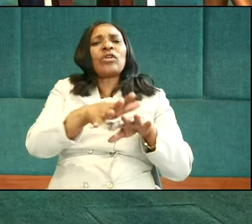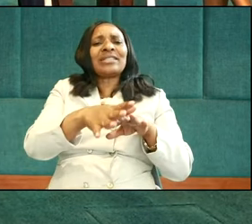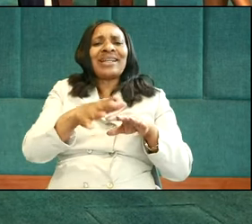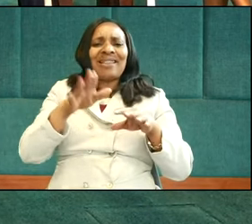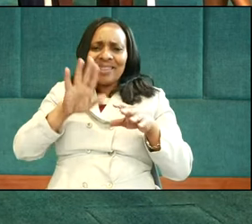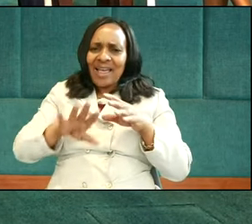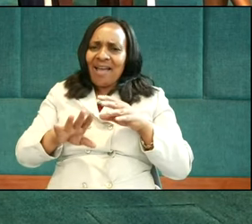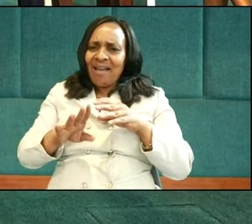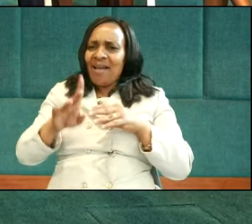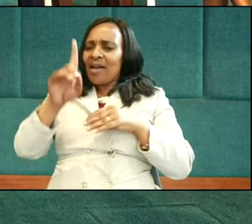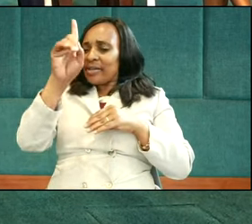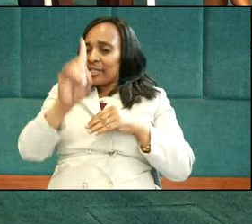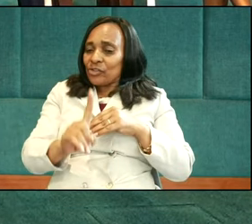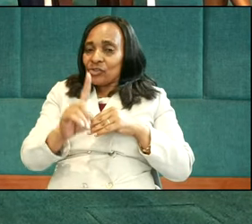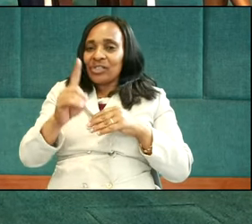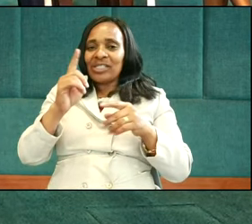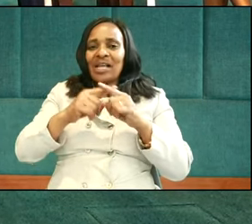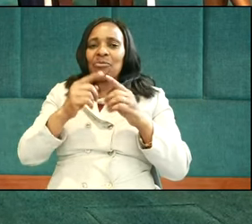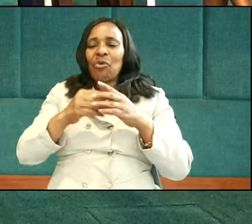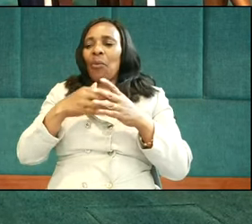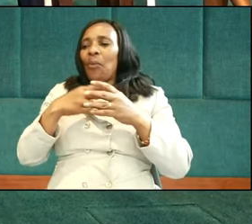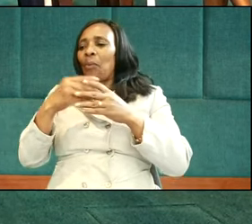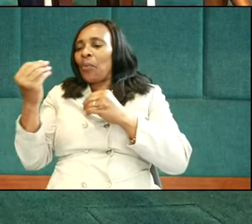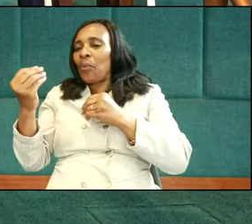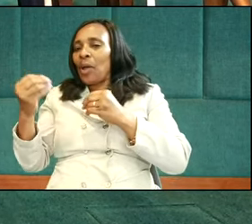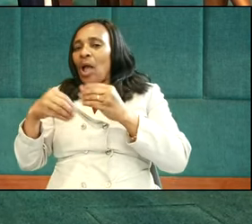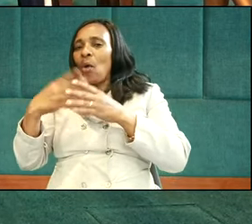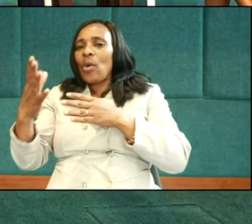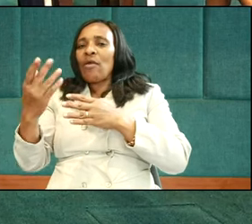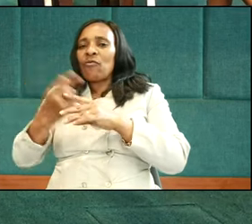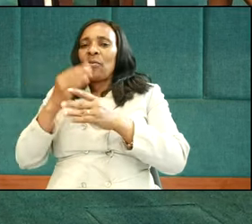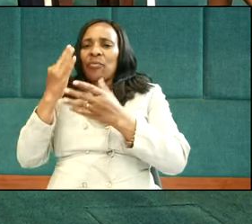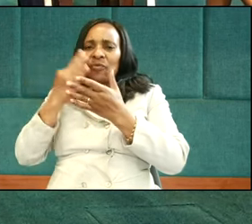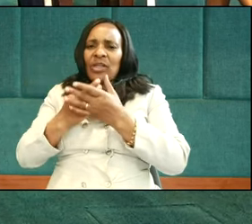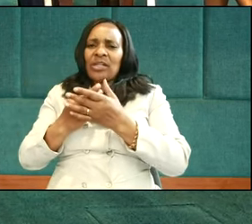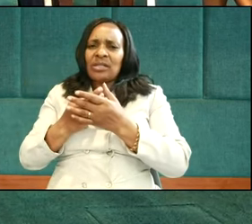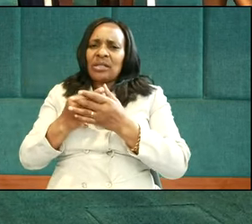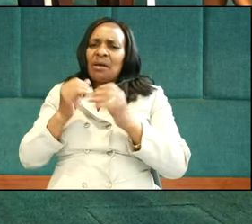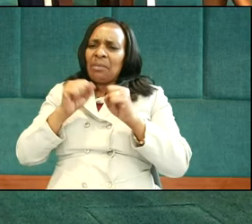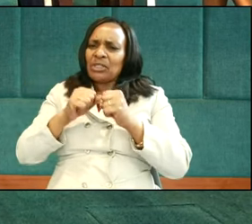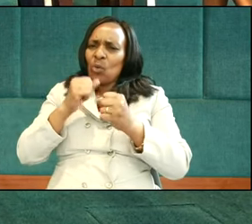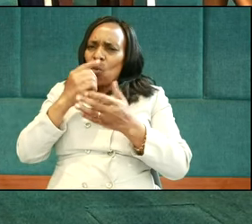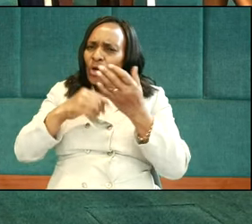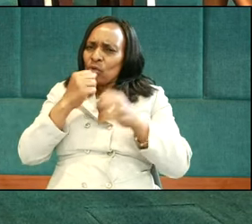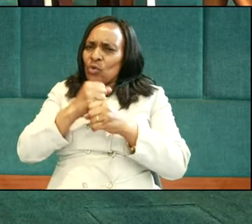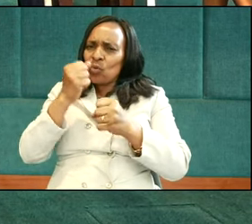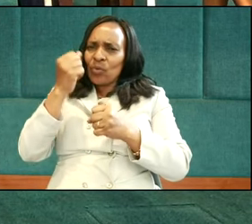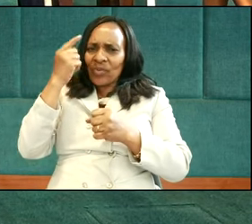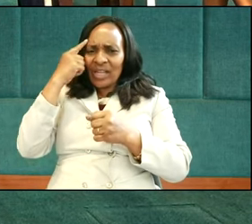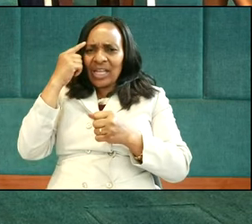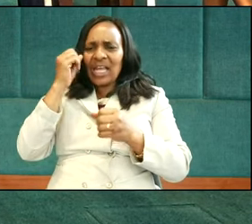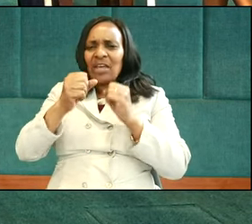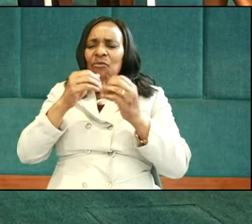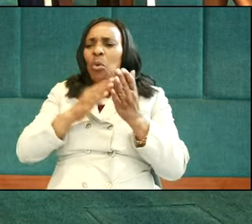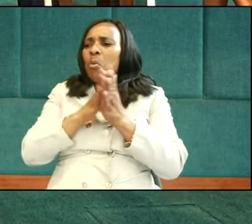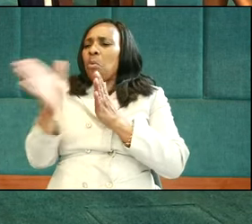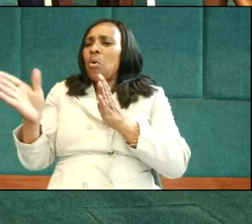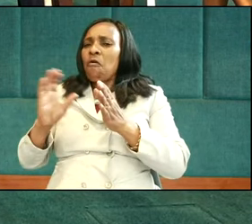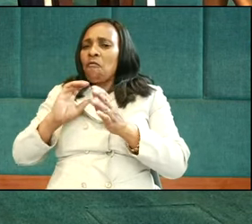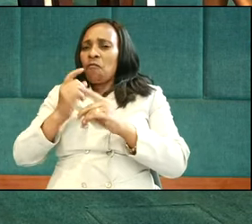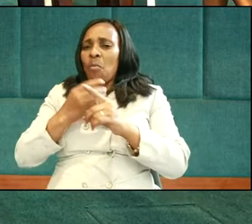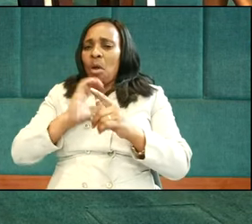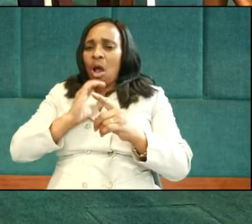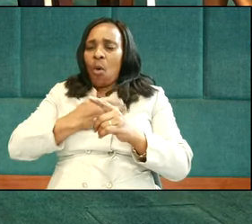religion when you drift away from the faith. Peter, what do you think, or who can we negatively influence if we drift away from our